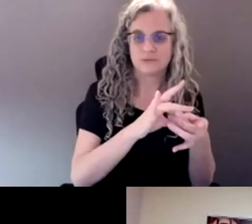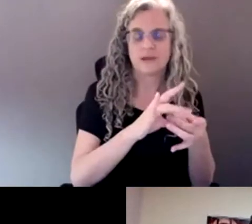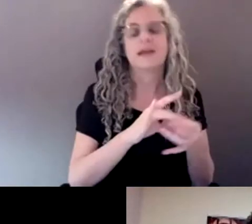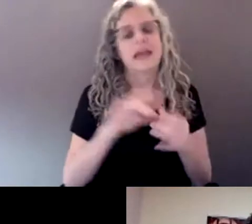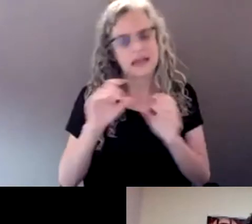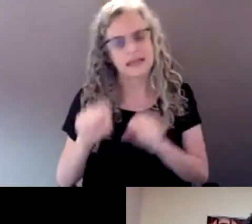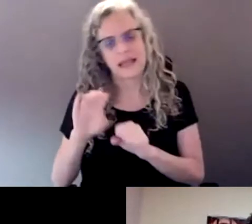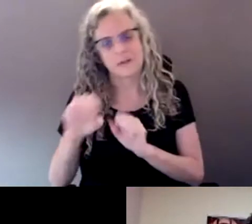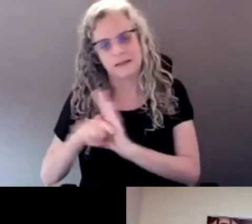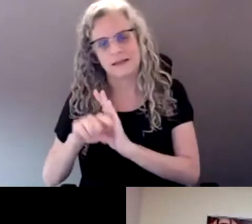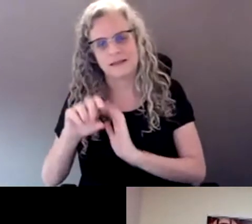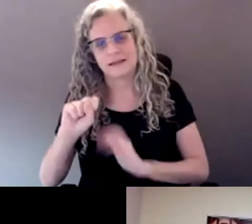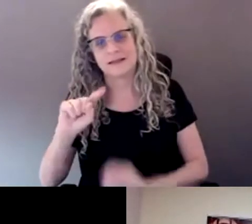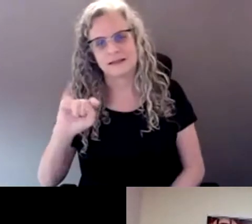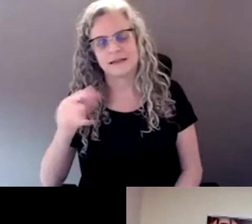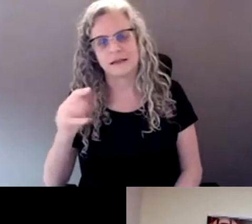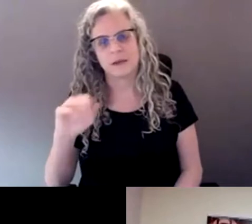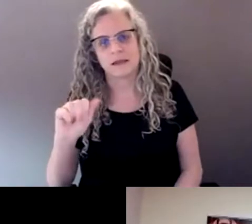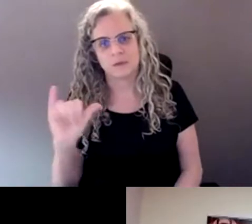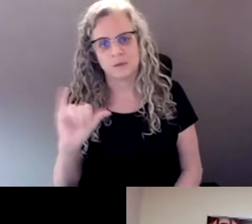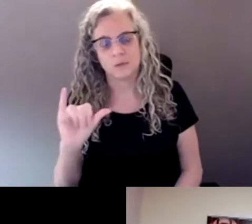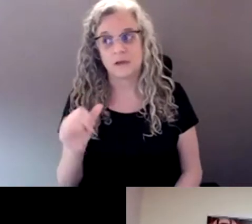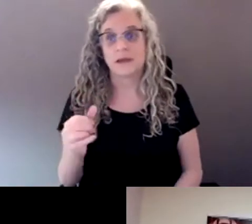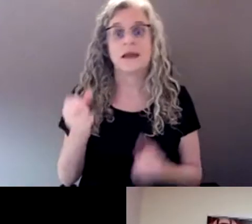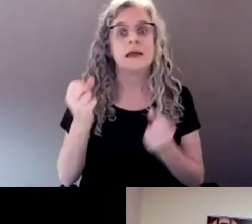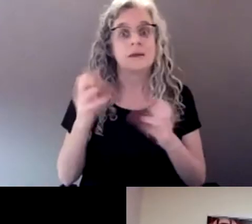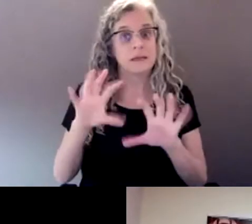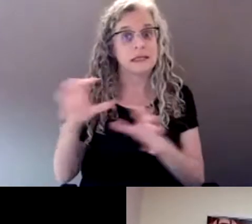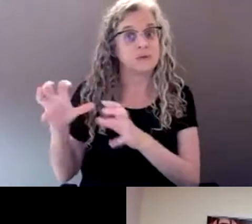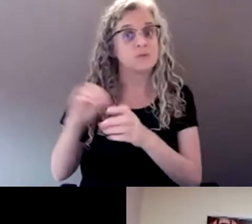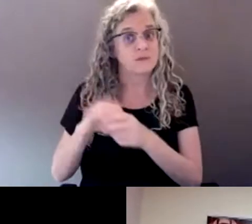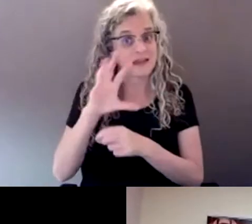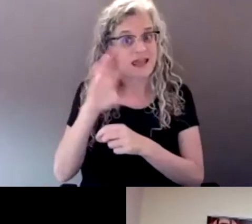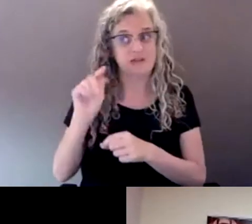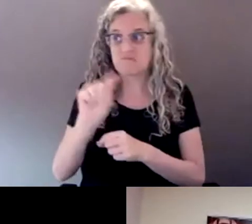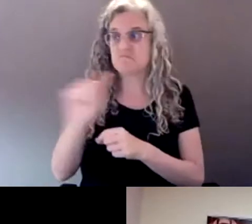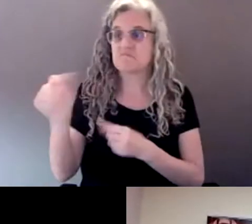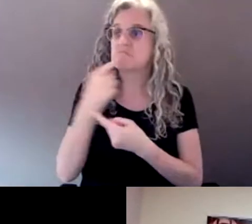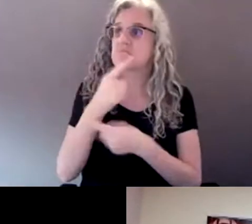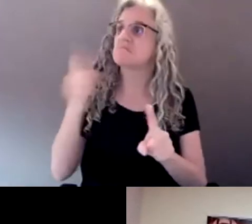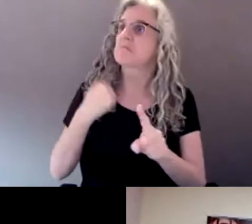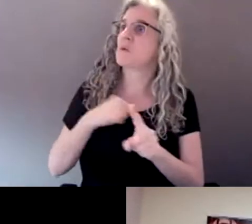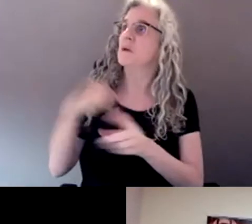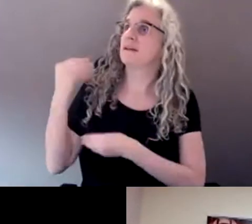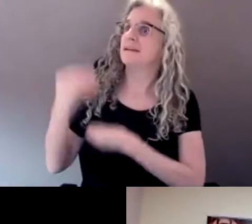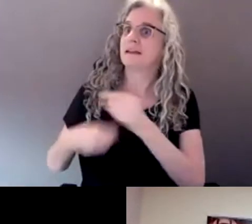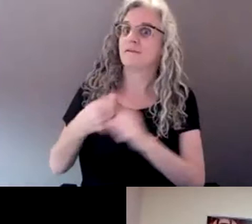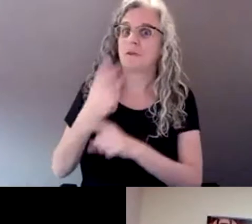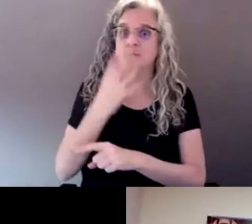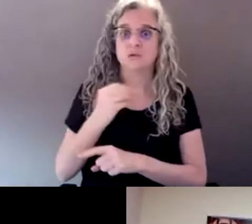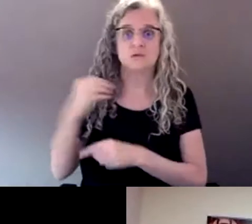Africa, many populations have claimed descent as Jews. We see a